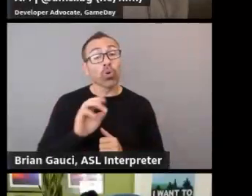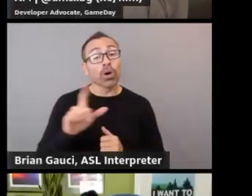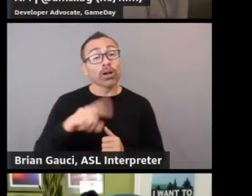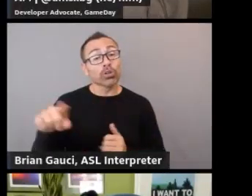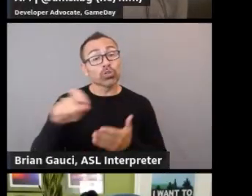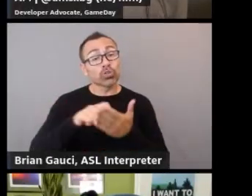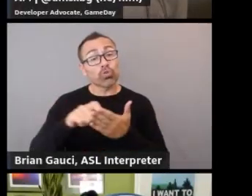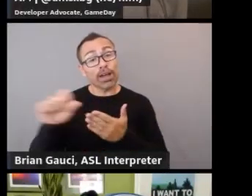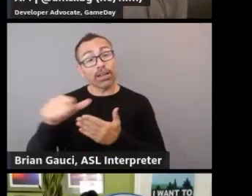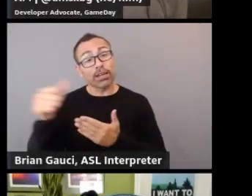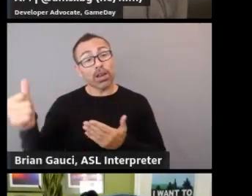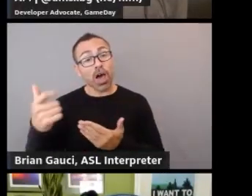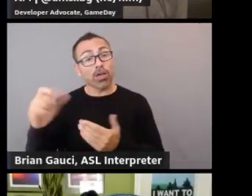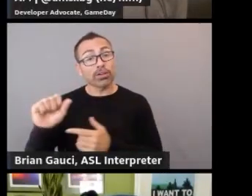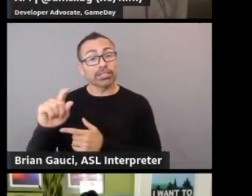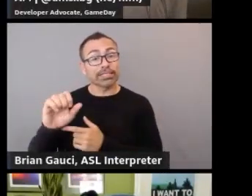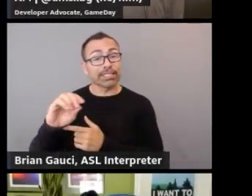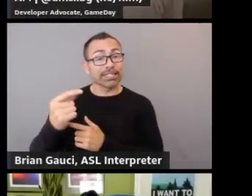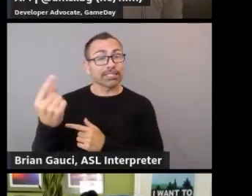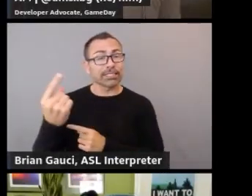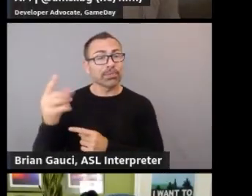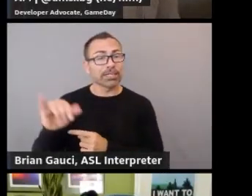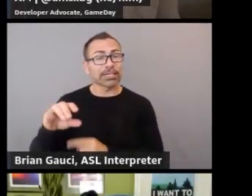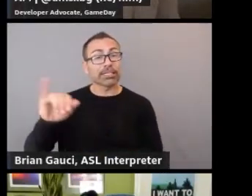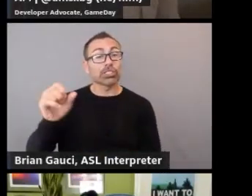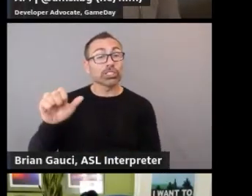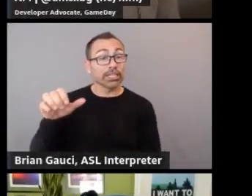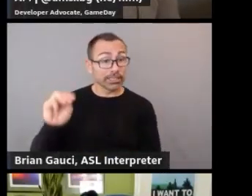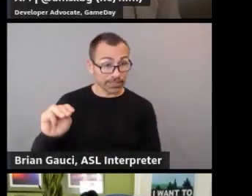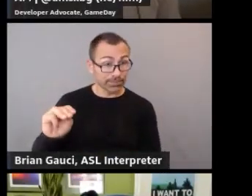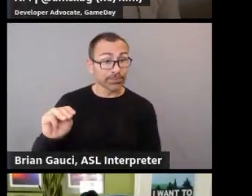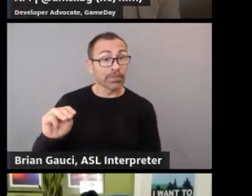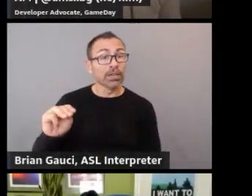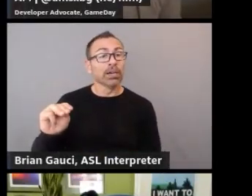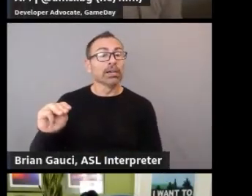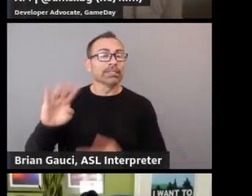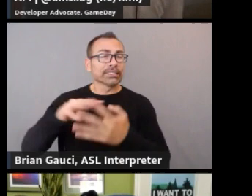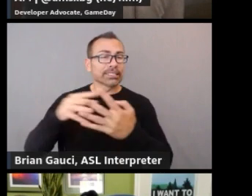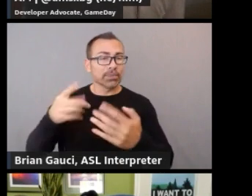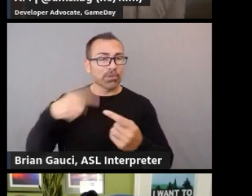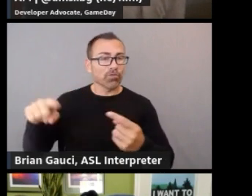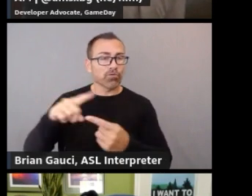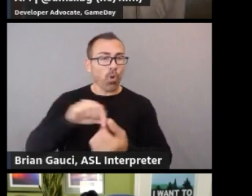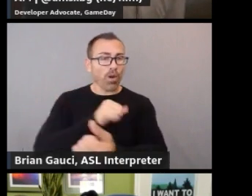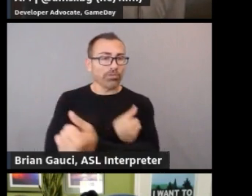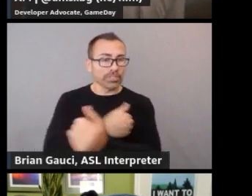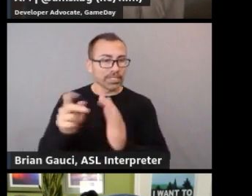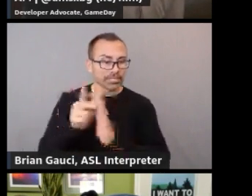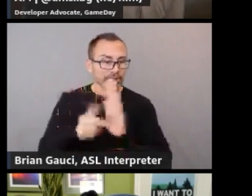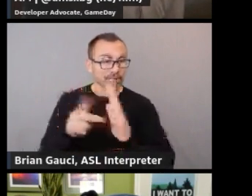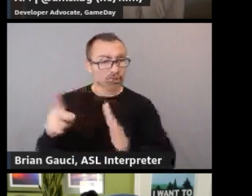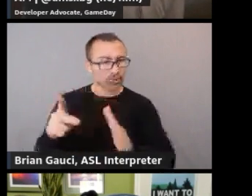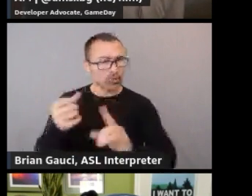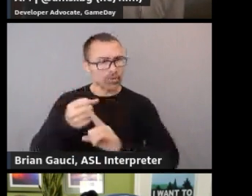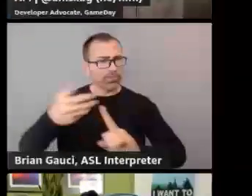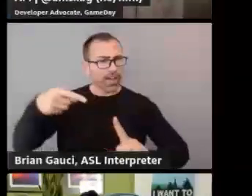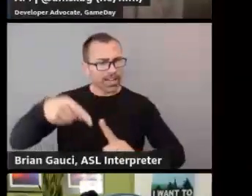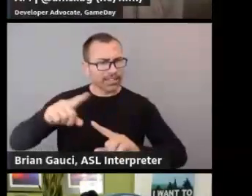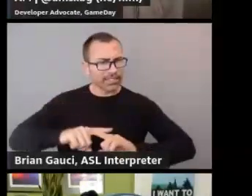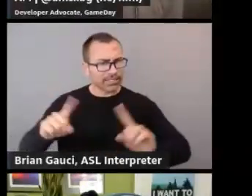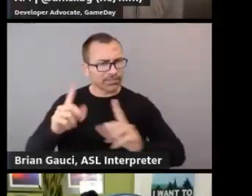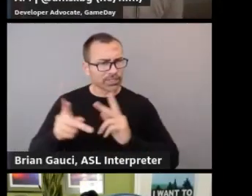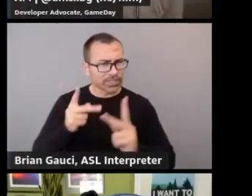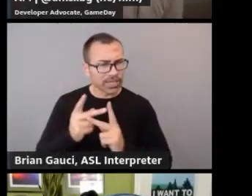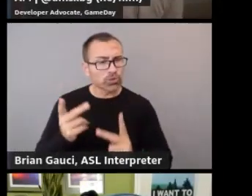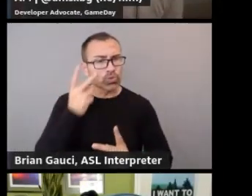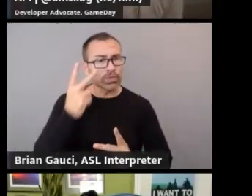settings, something that's like a JSON schema for your authorization posture. You define the different types. We've seen users and teams and